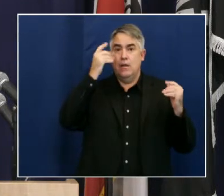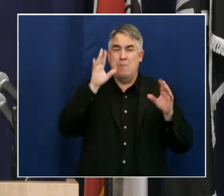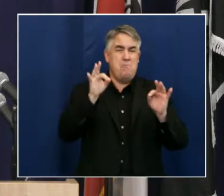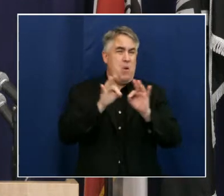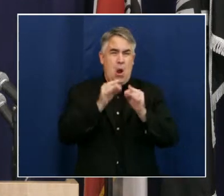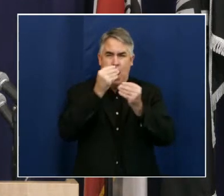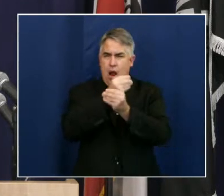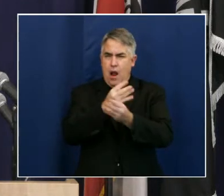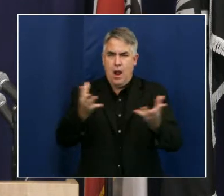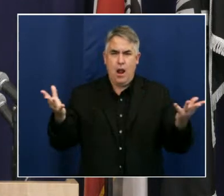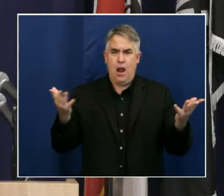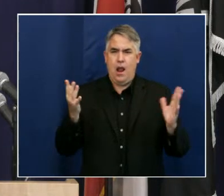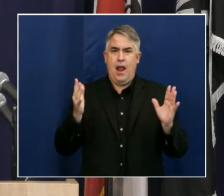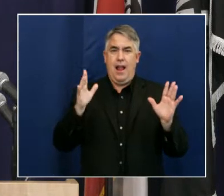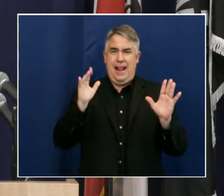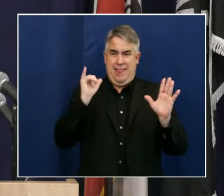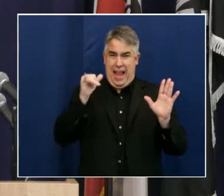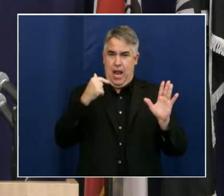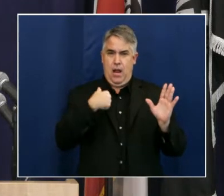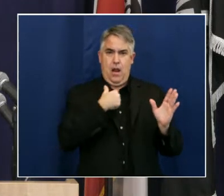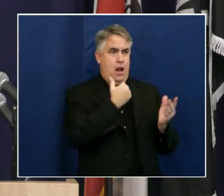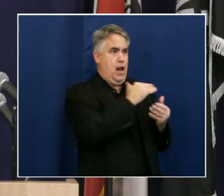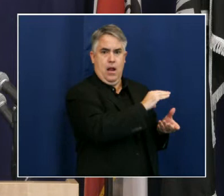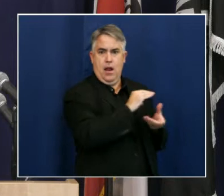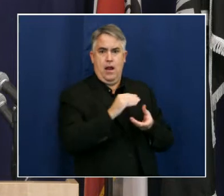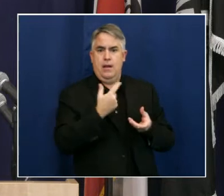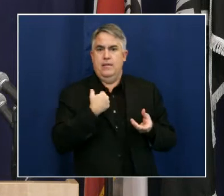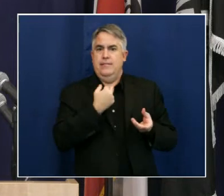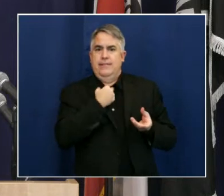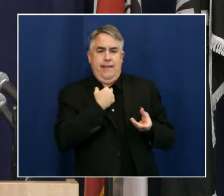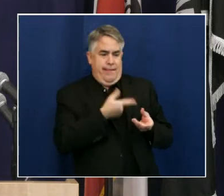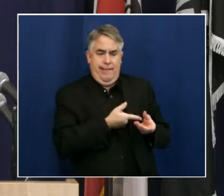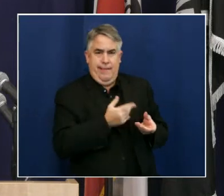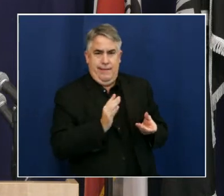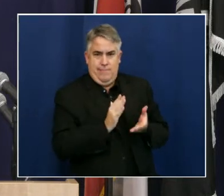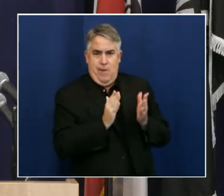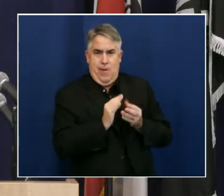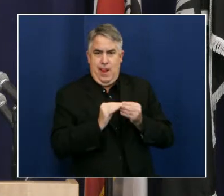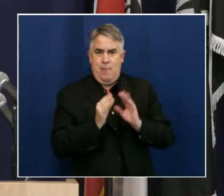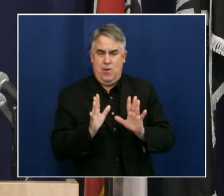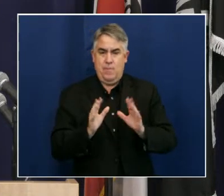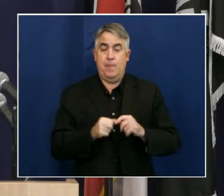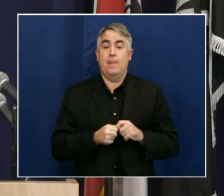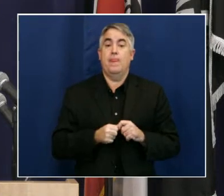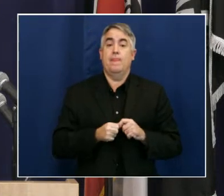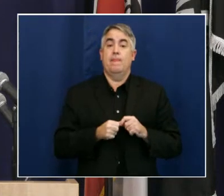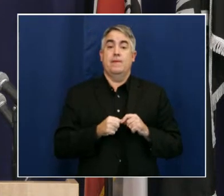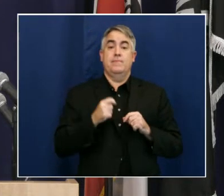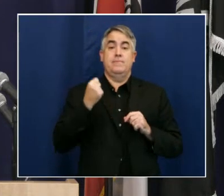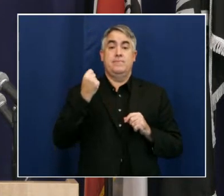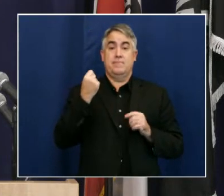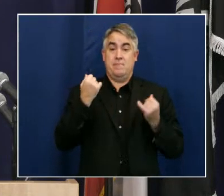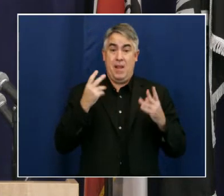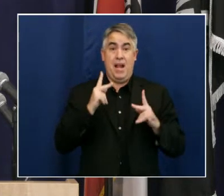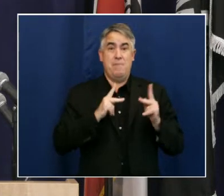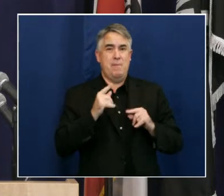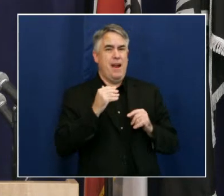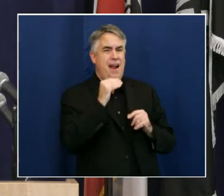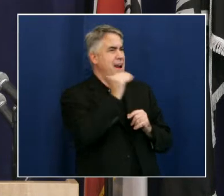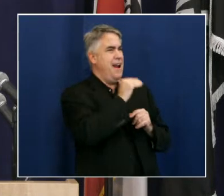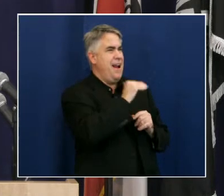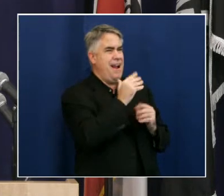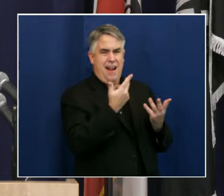facing. We know that today there are a lot of questions that the state of California has opened up vaccines for those